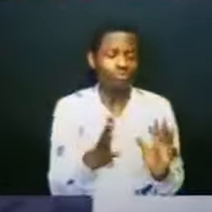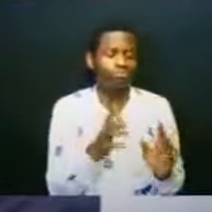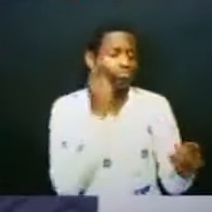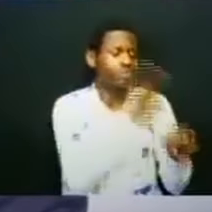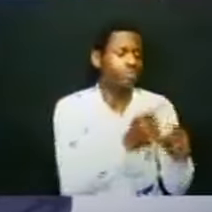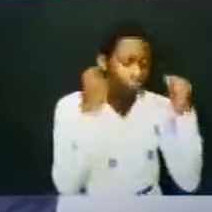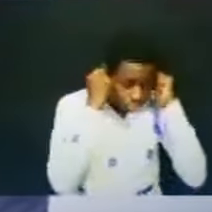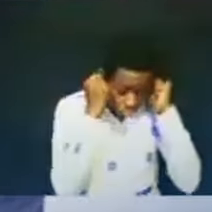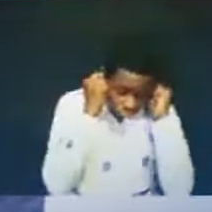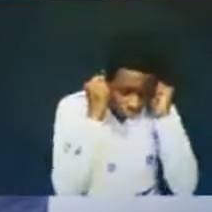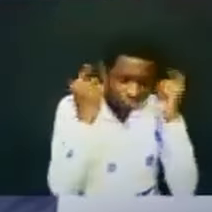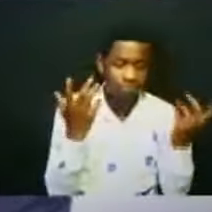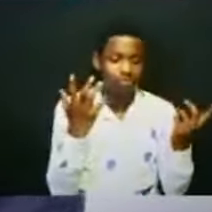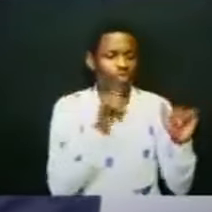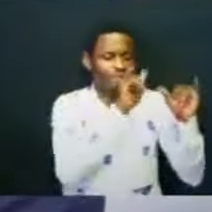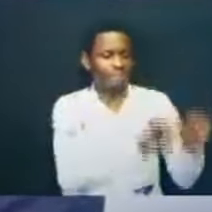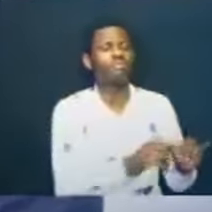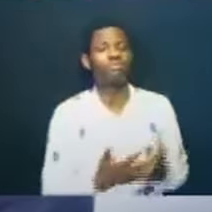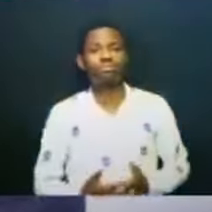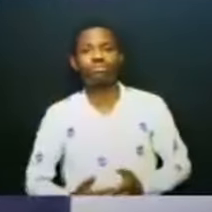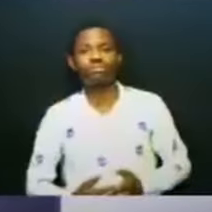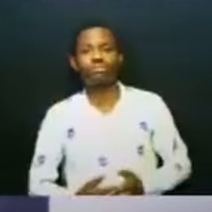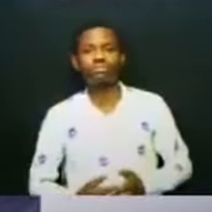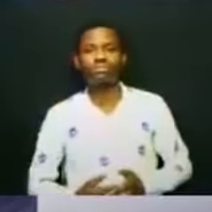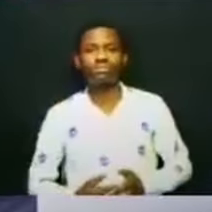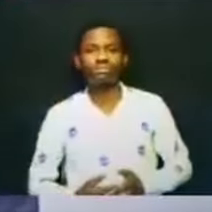pese me tram yare yu. Let me tell you this,